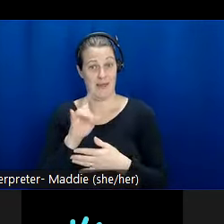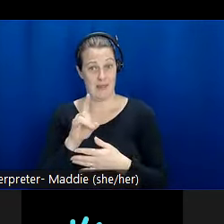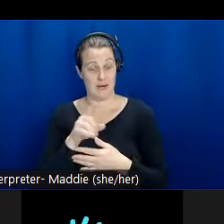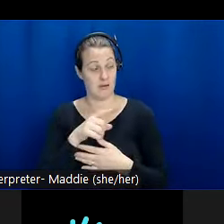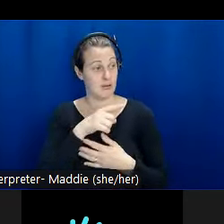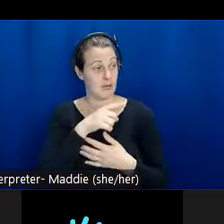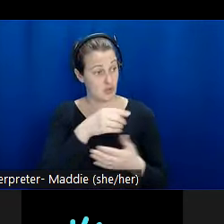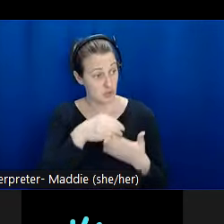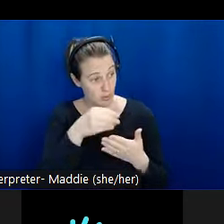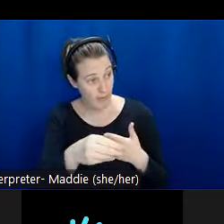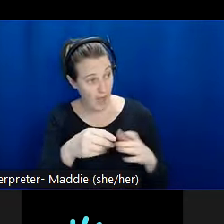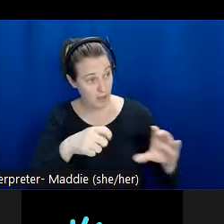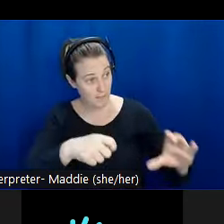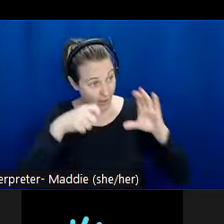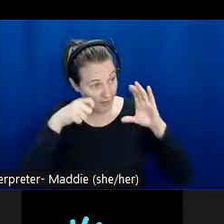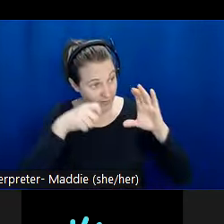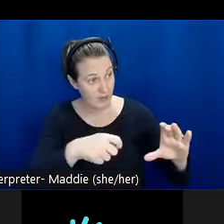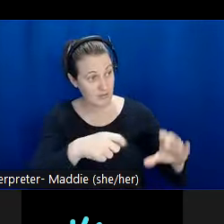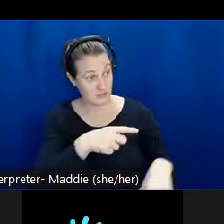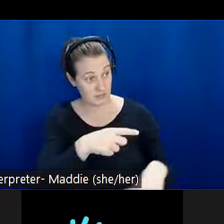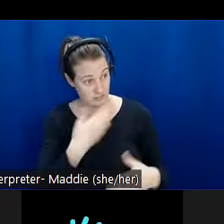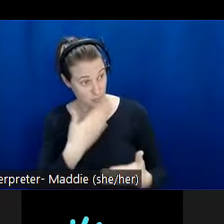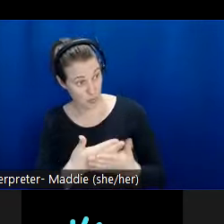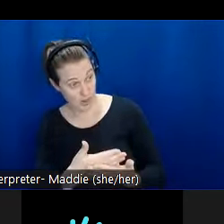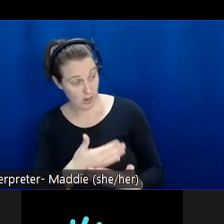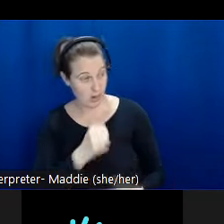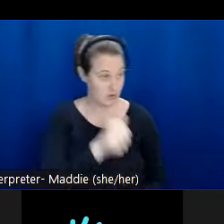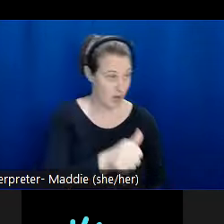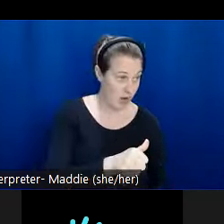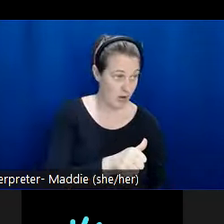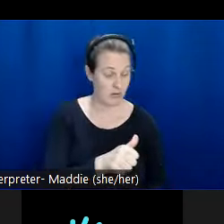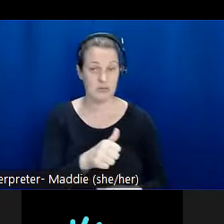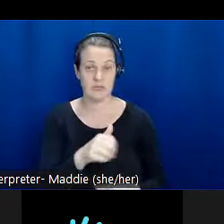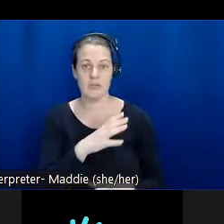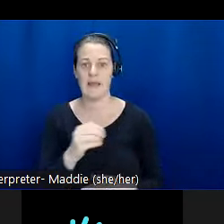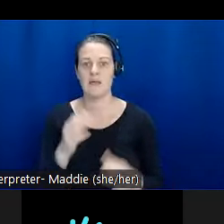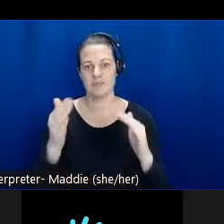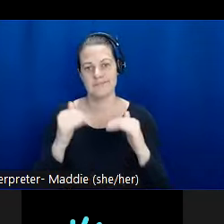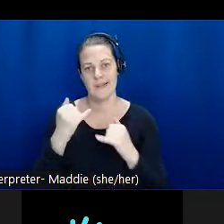magnifier? Does it work well? Does it not work well? And then of course, ocular history.